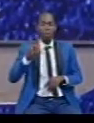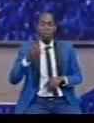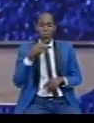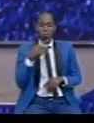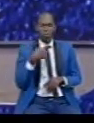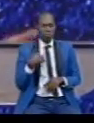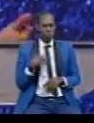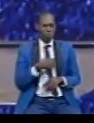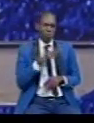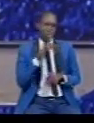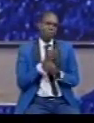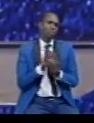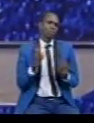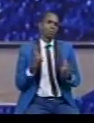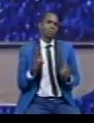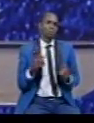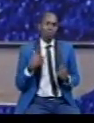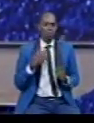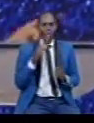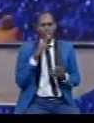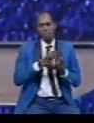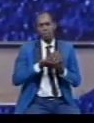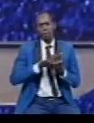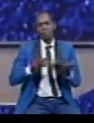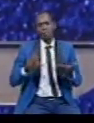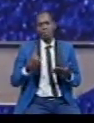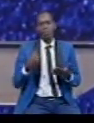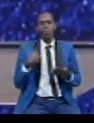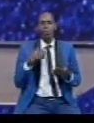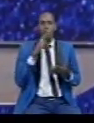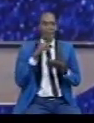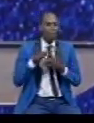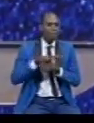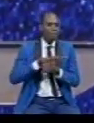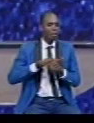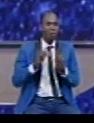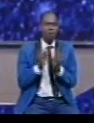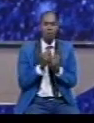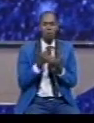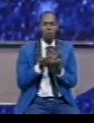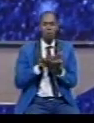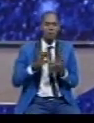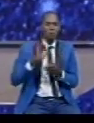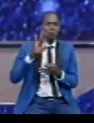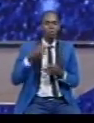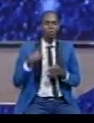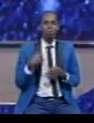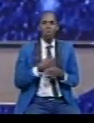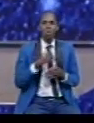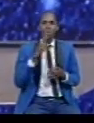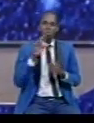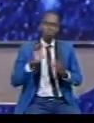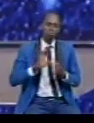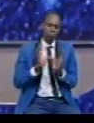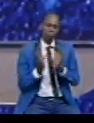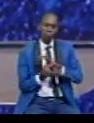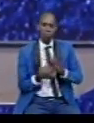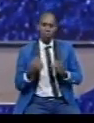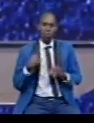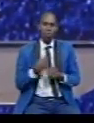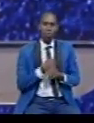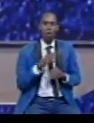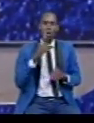saved, we're sanctified, we're filled with the Holy Ghost, we're committed, we're transformed, we have